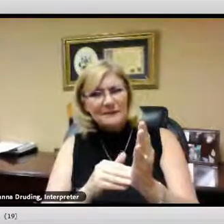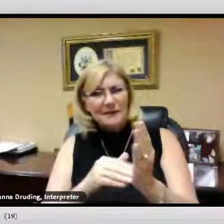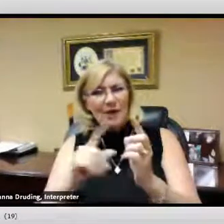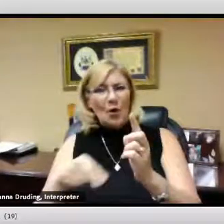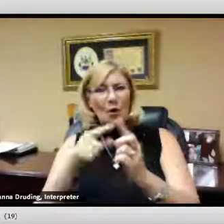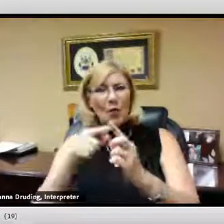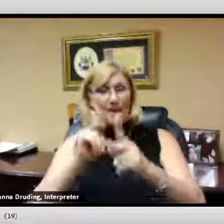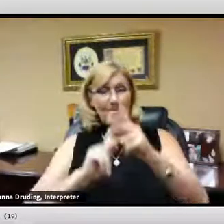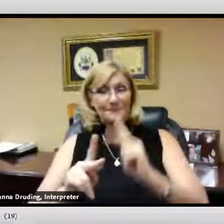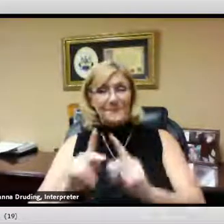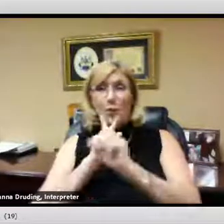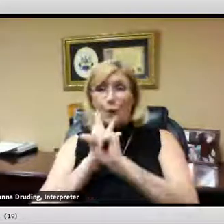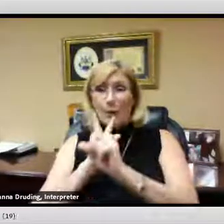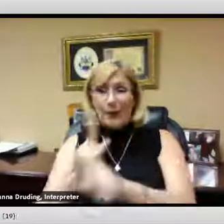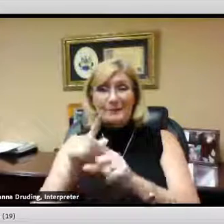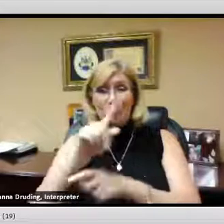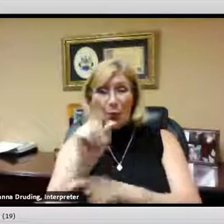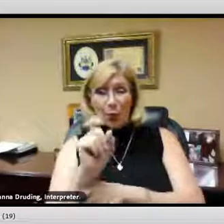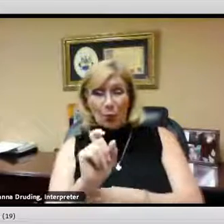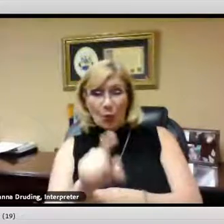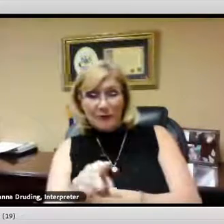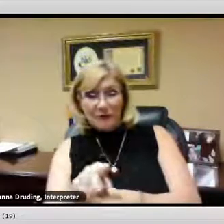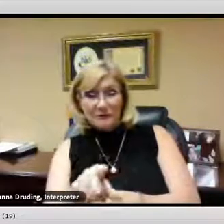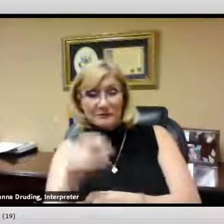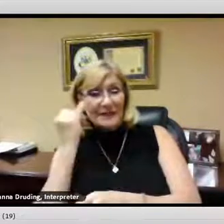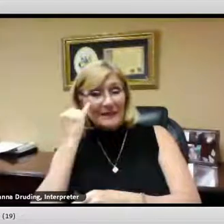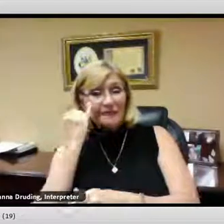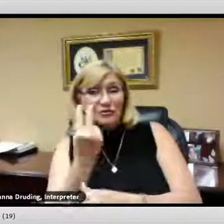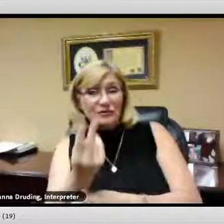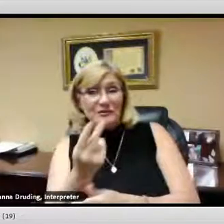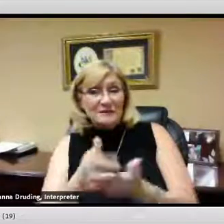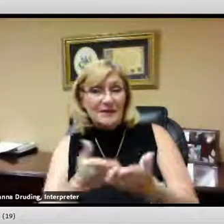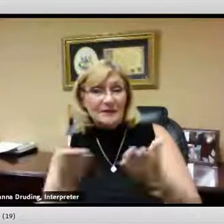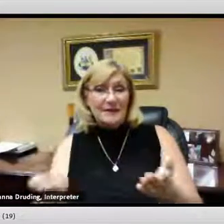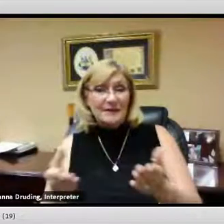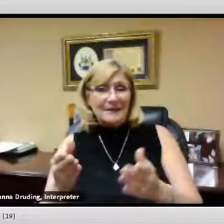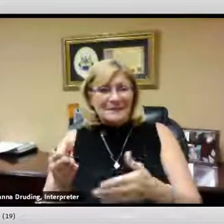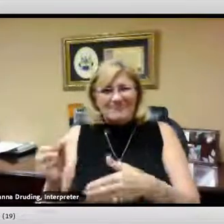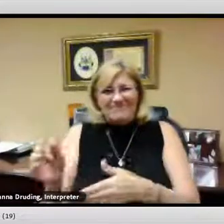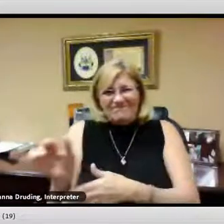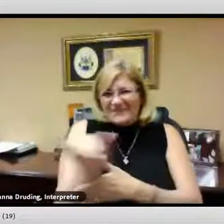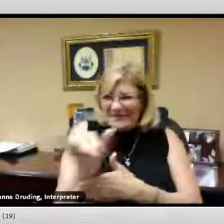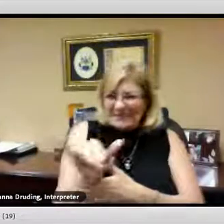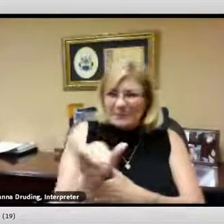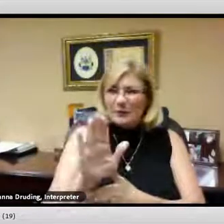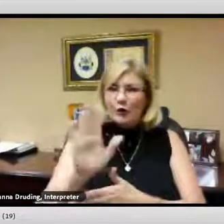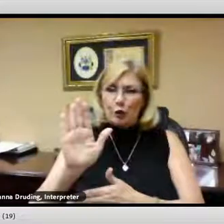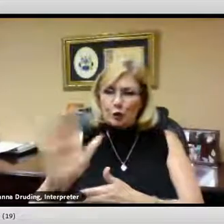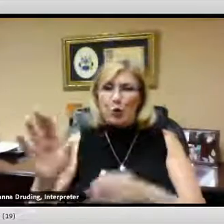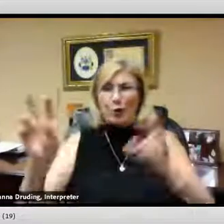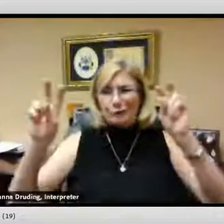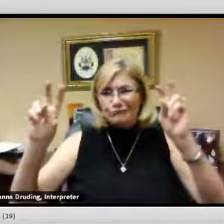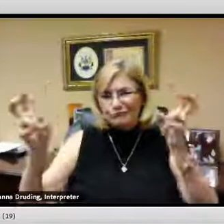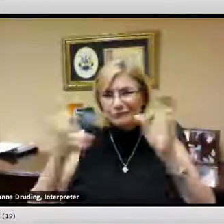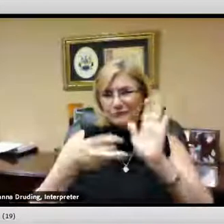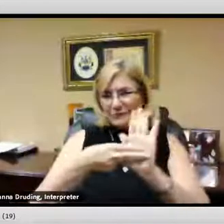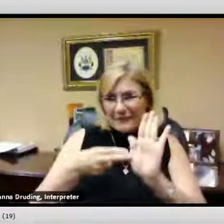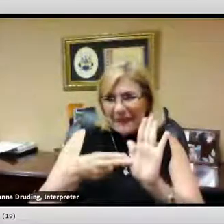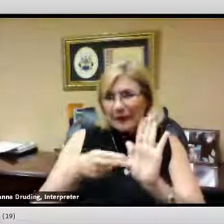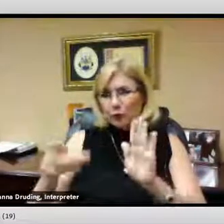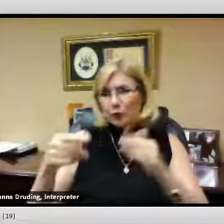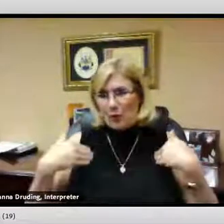people answer this question? If you see something in this list that's similar to the title, thank you, good. Similar to the title that you